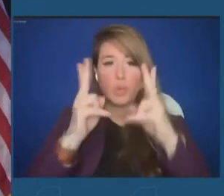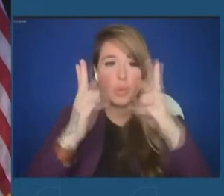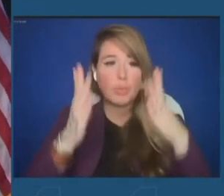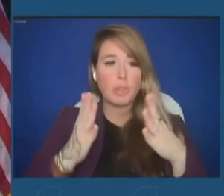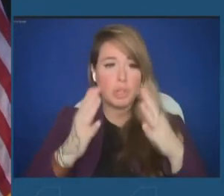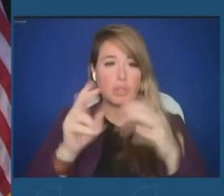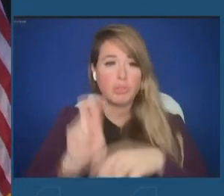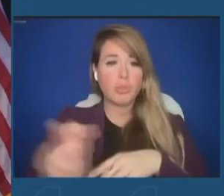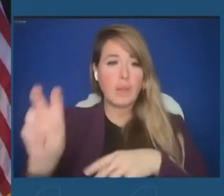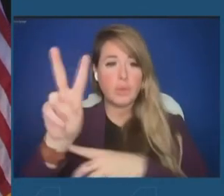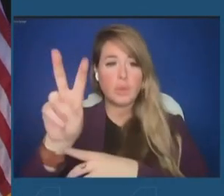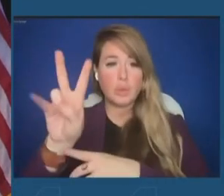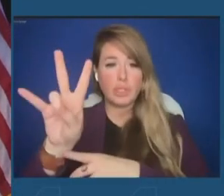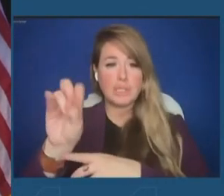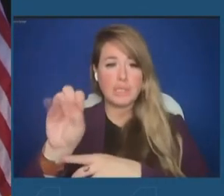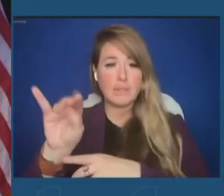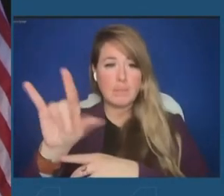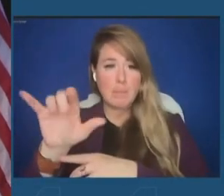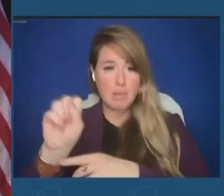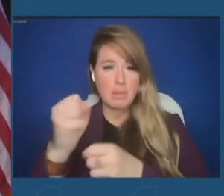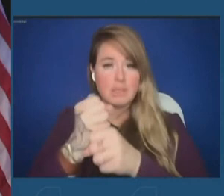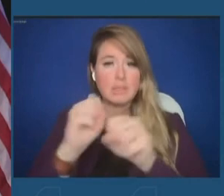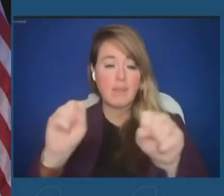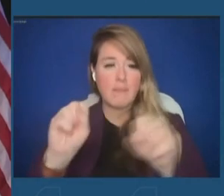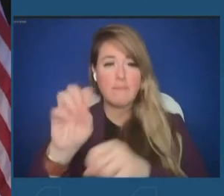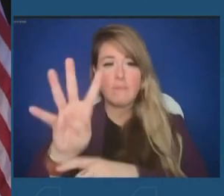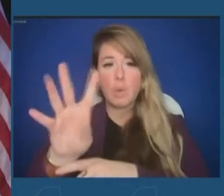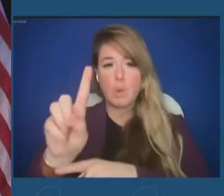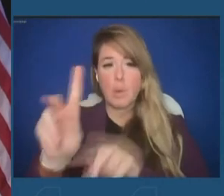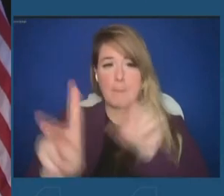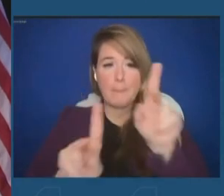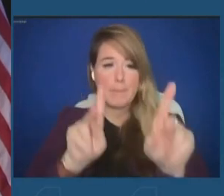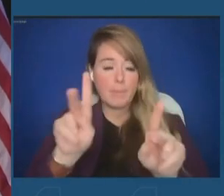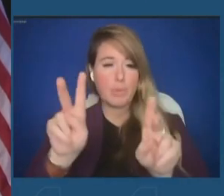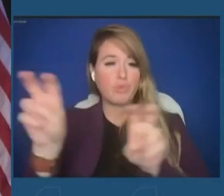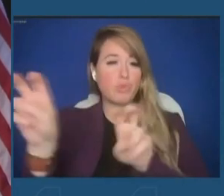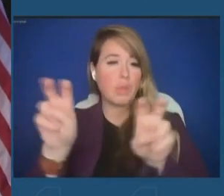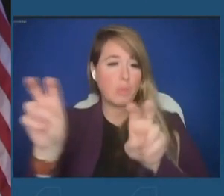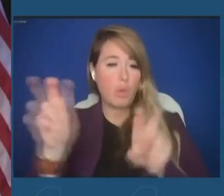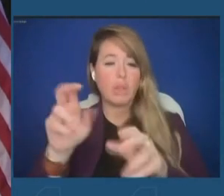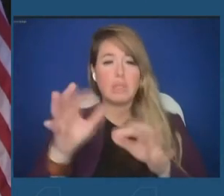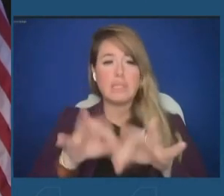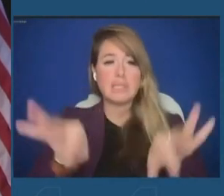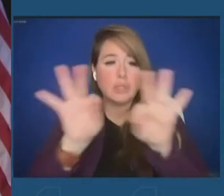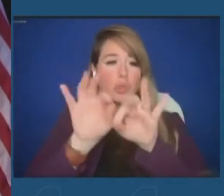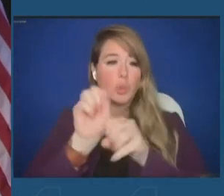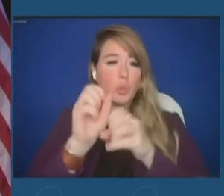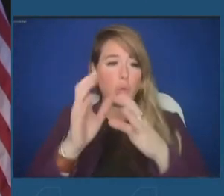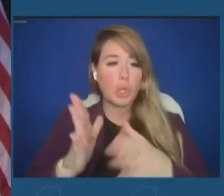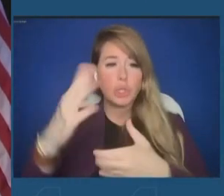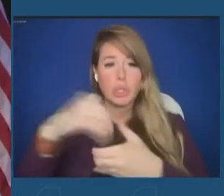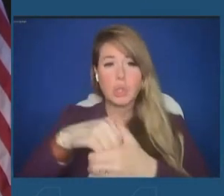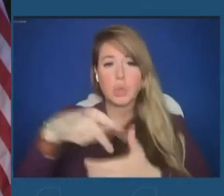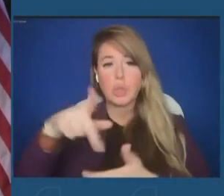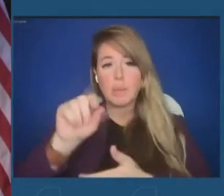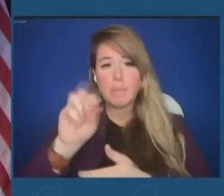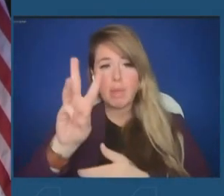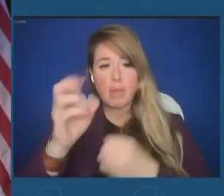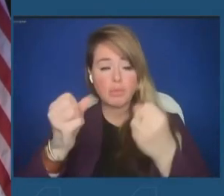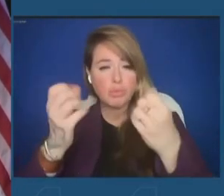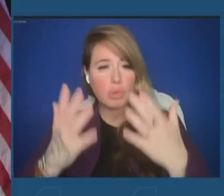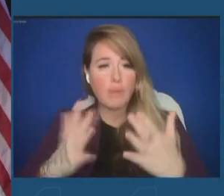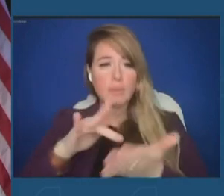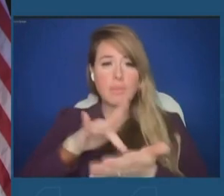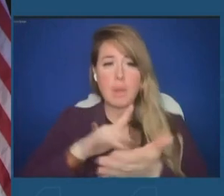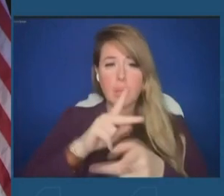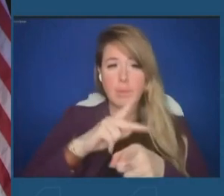270 miles, rescuing 41 people, transporting essential workers, including plow drivers, medical professionals, so they could get